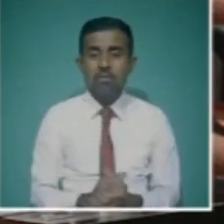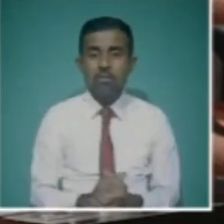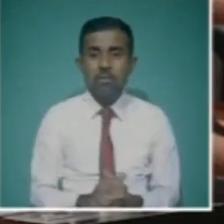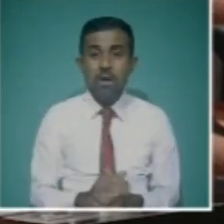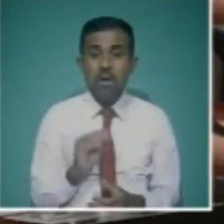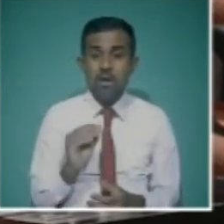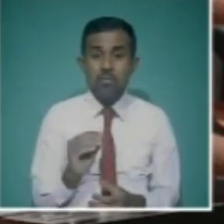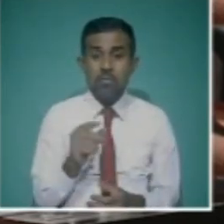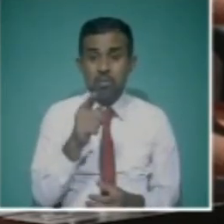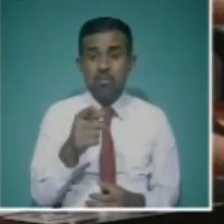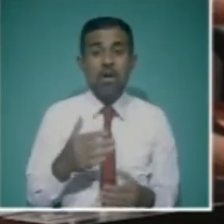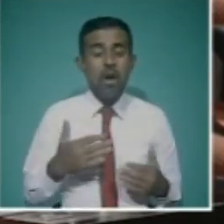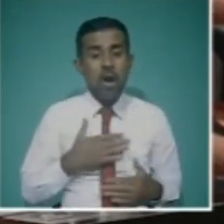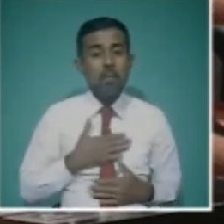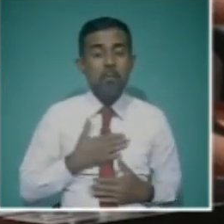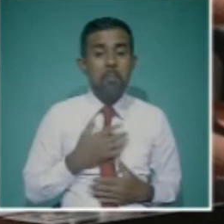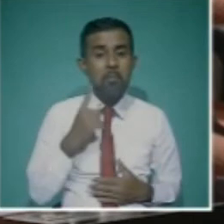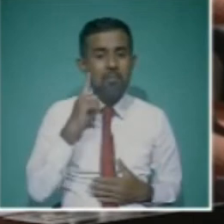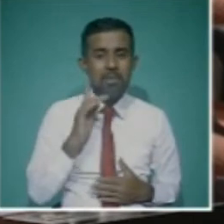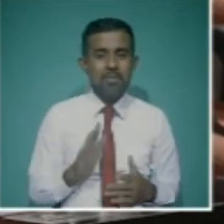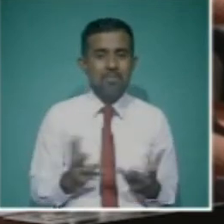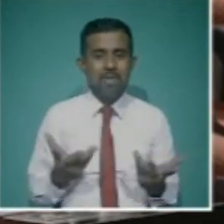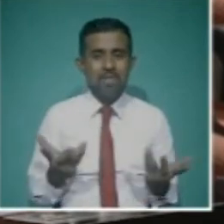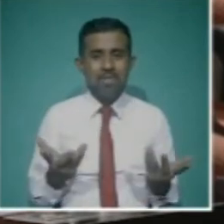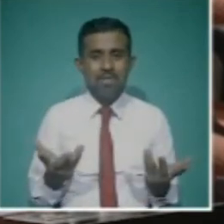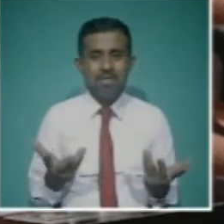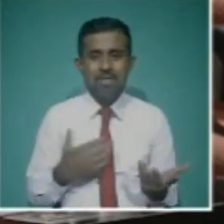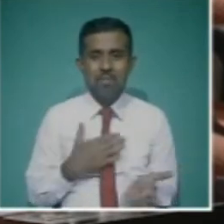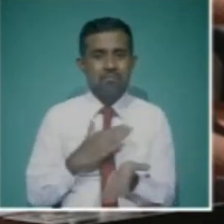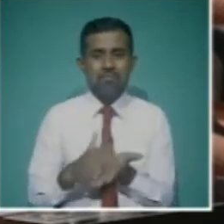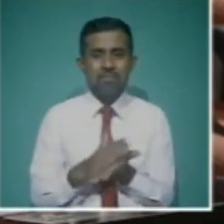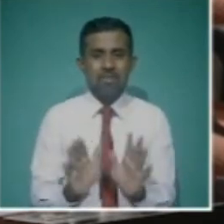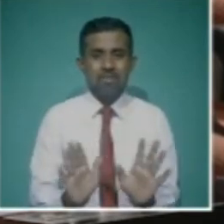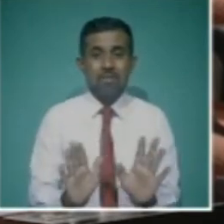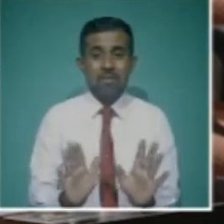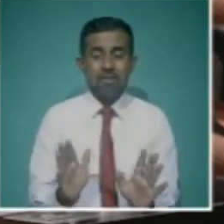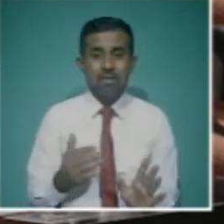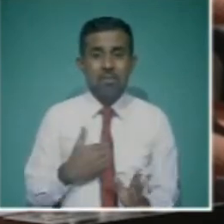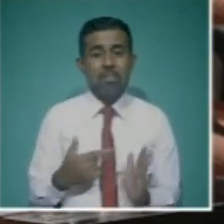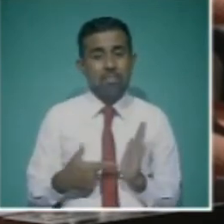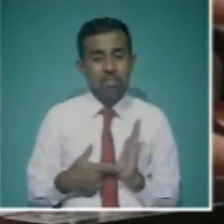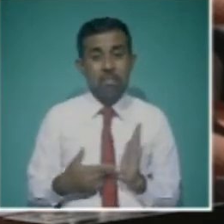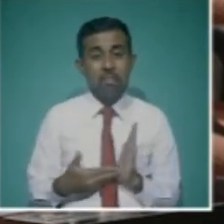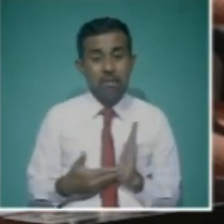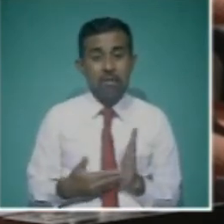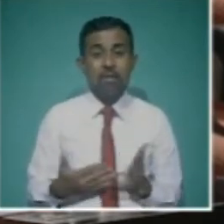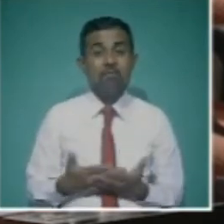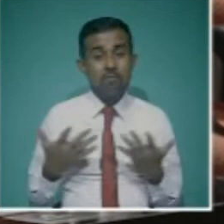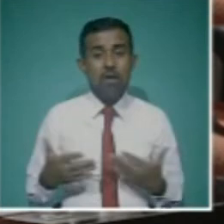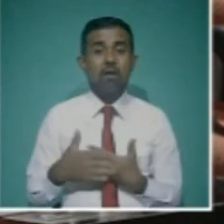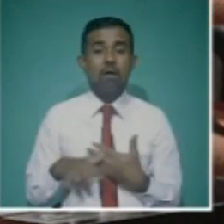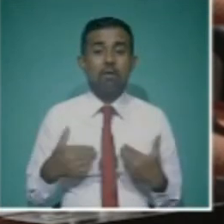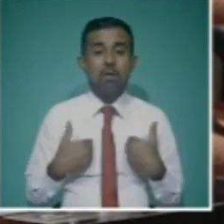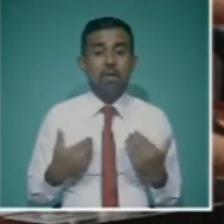us to be a party to that, Honorable Presiding Member. We have suffered enough. We have suffered enough.